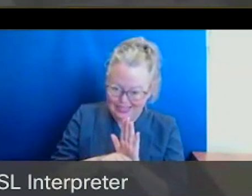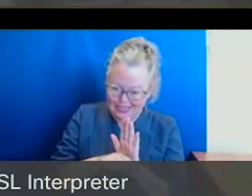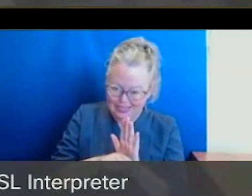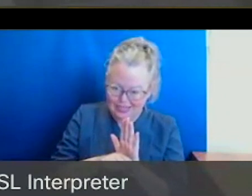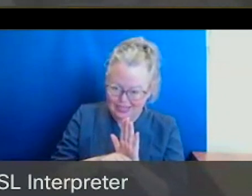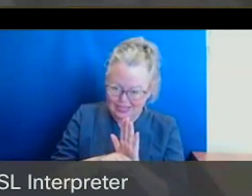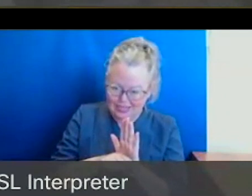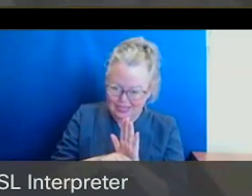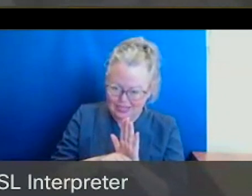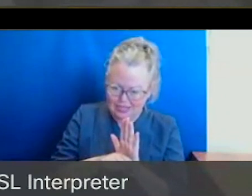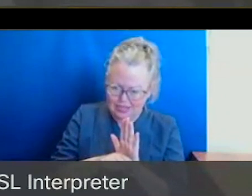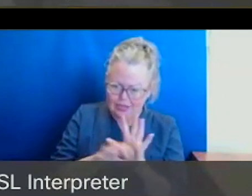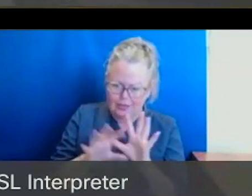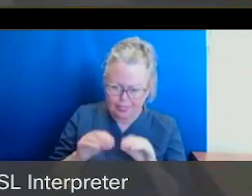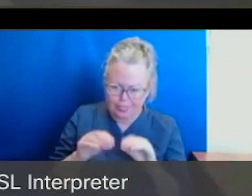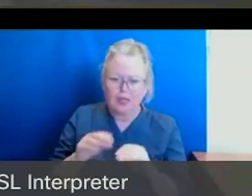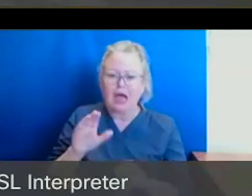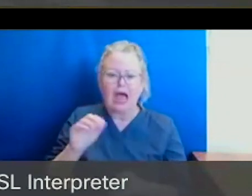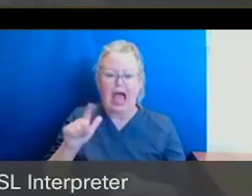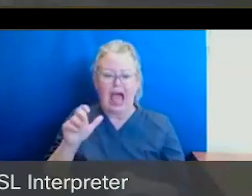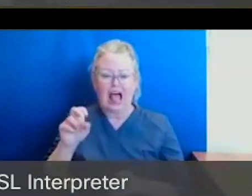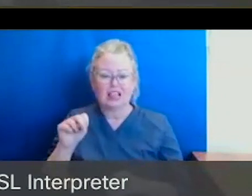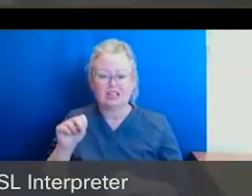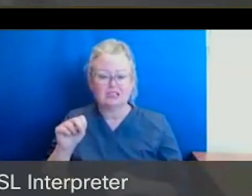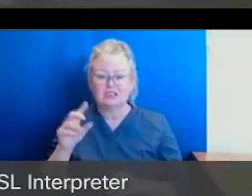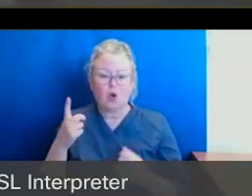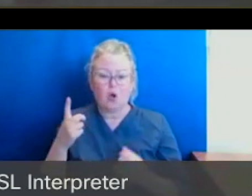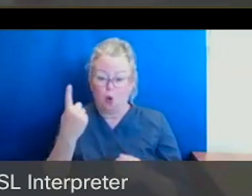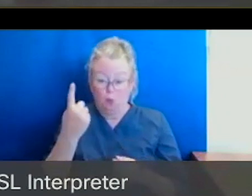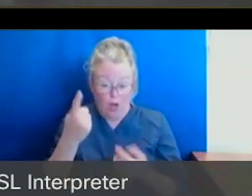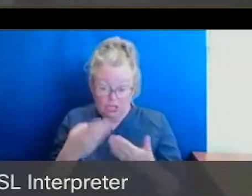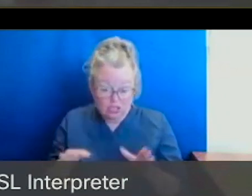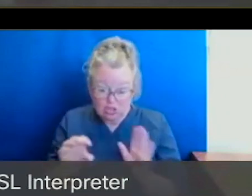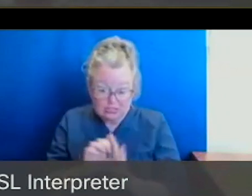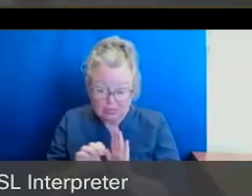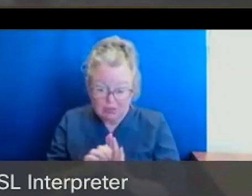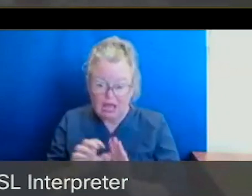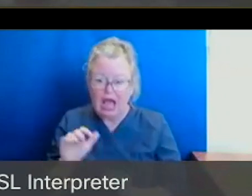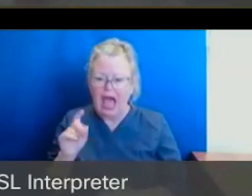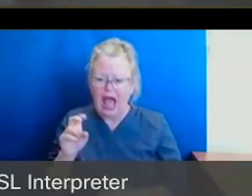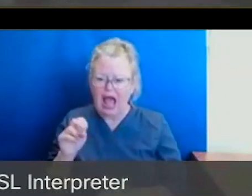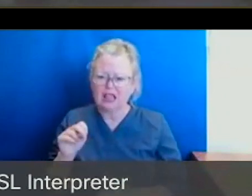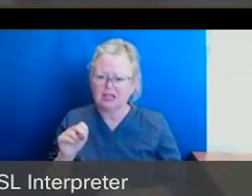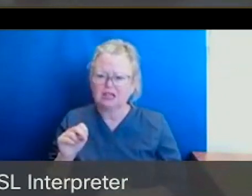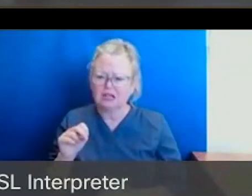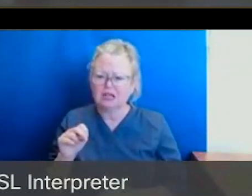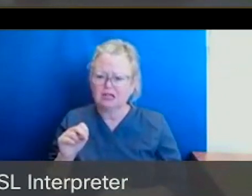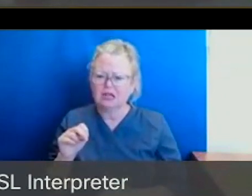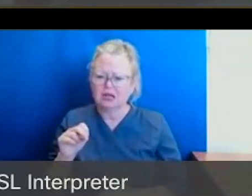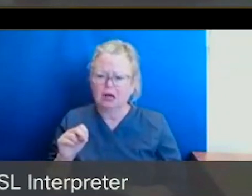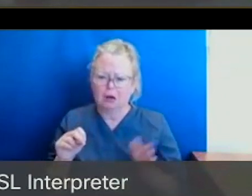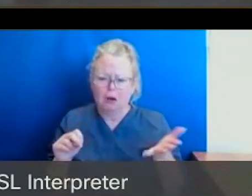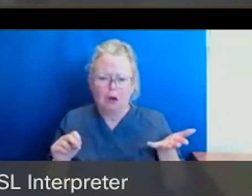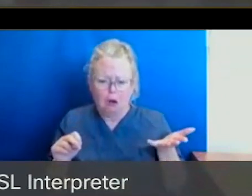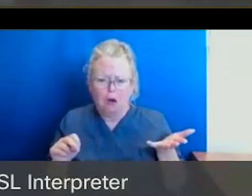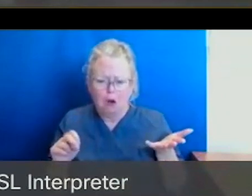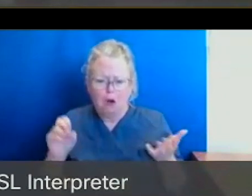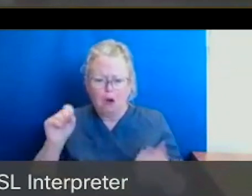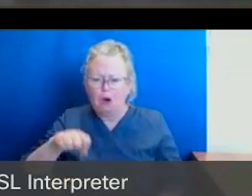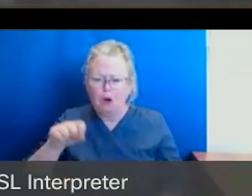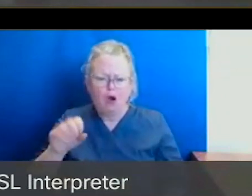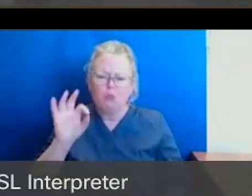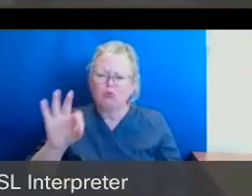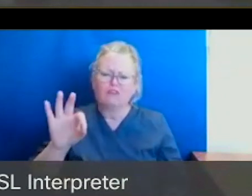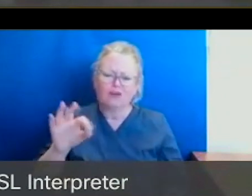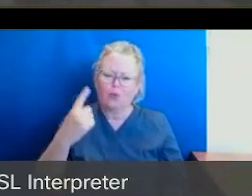Oh, just a general example? Yeah, just some general examples, yes. Certainly. For example, we have